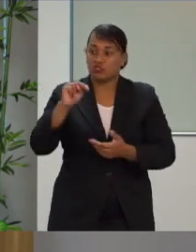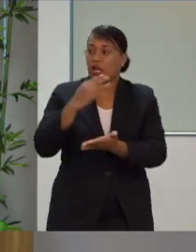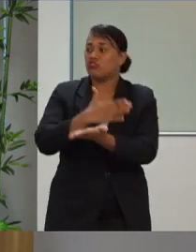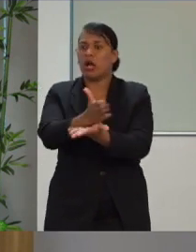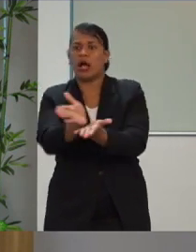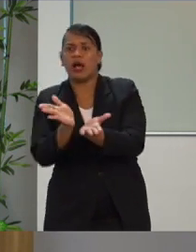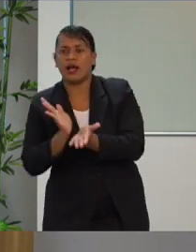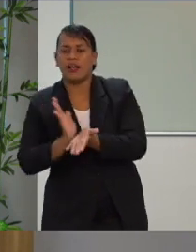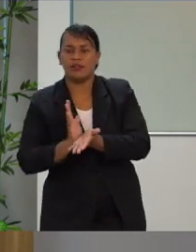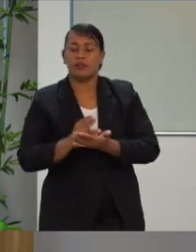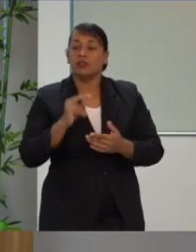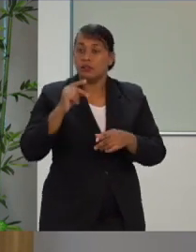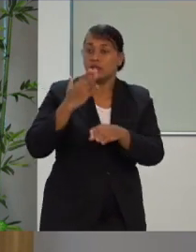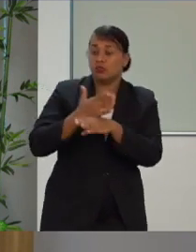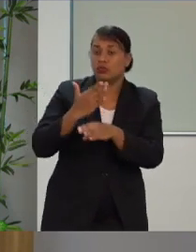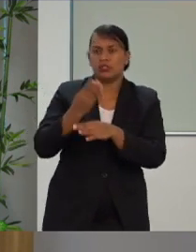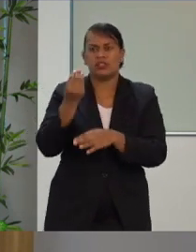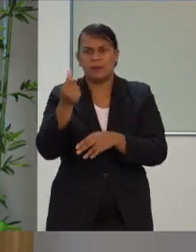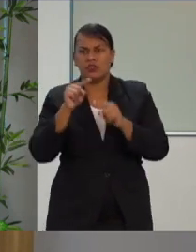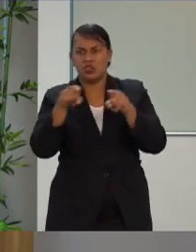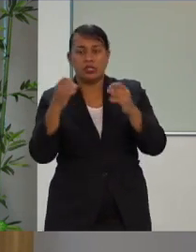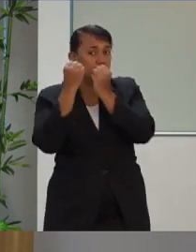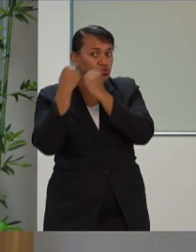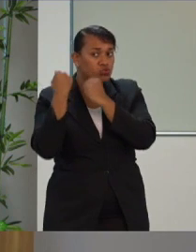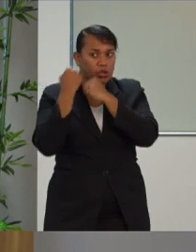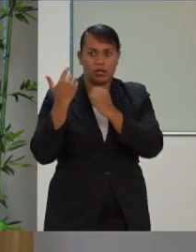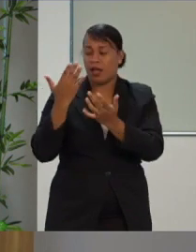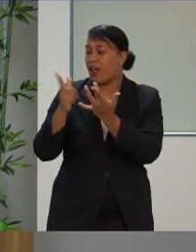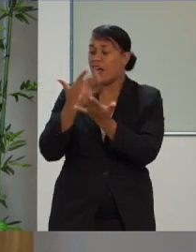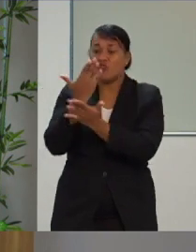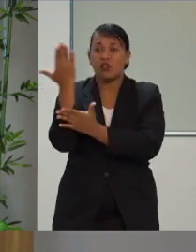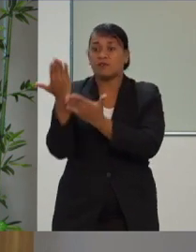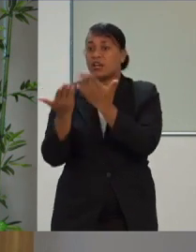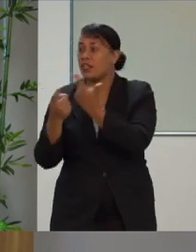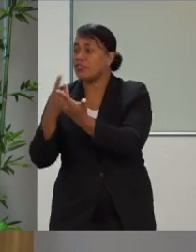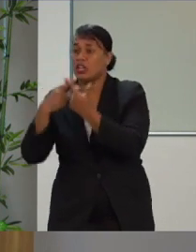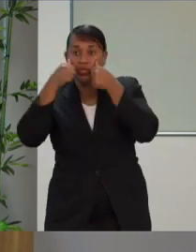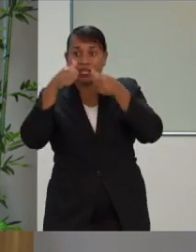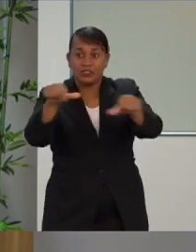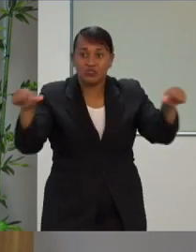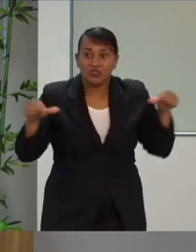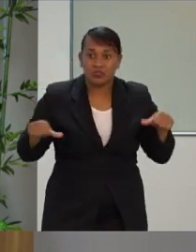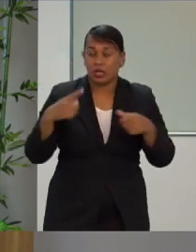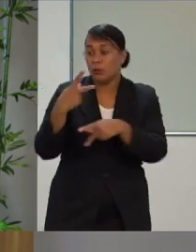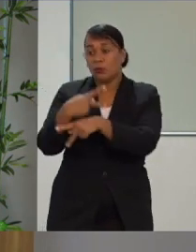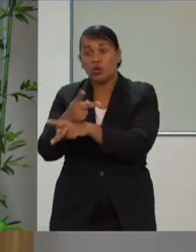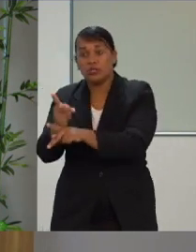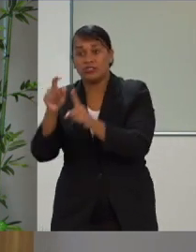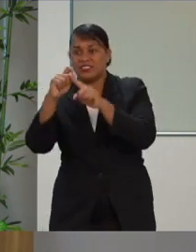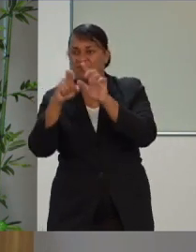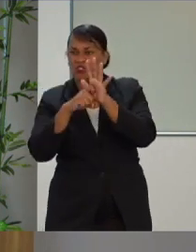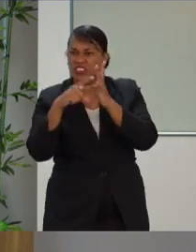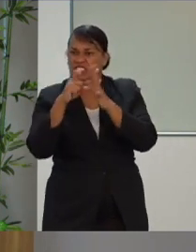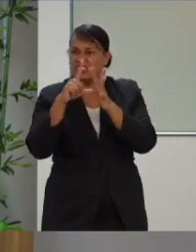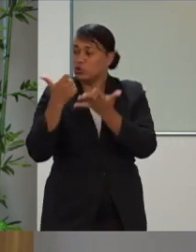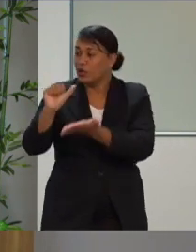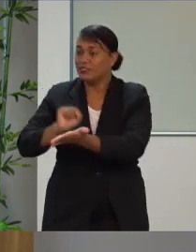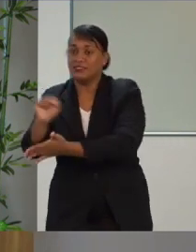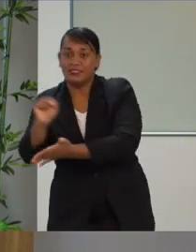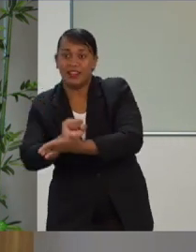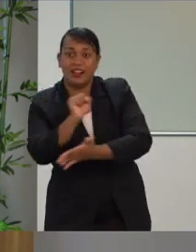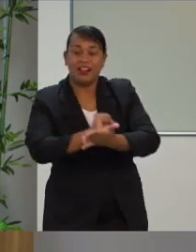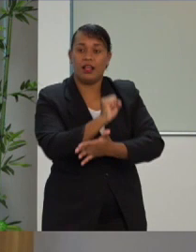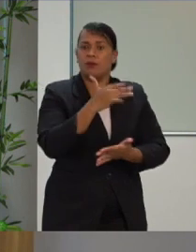some sugarcane and they rely on other types of agricultural produce or products, either for sale or in terms of